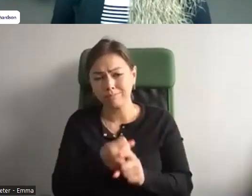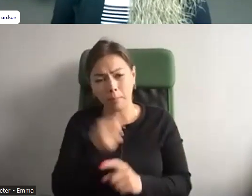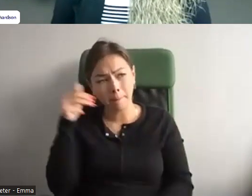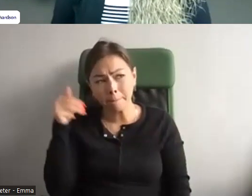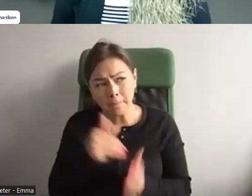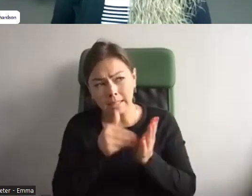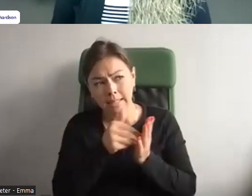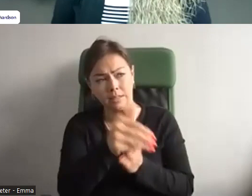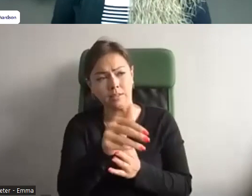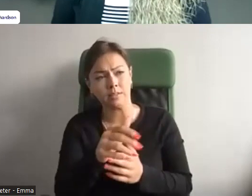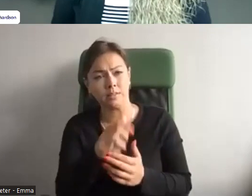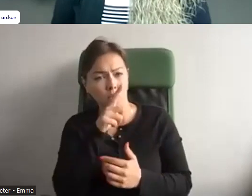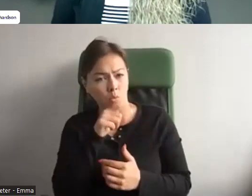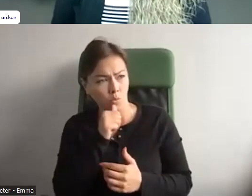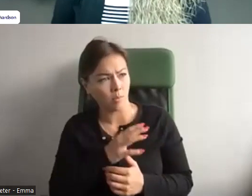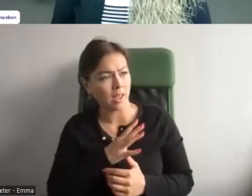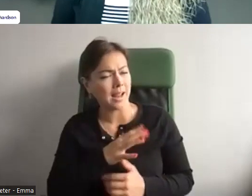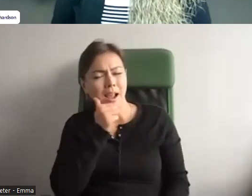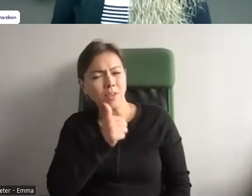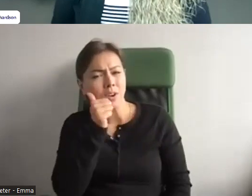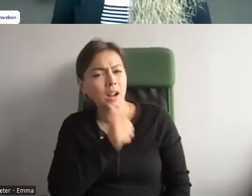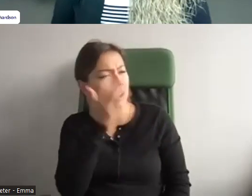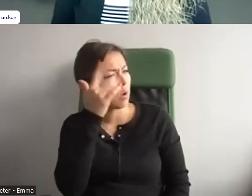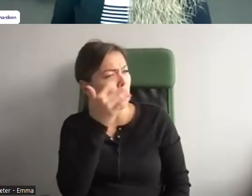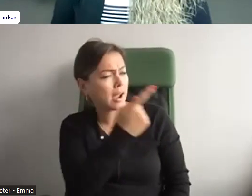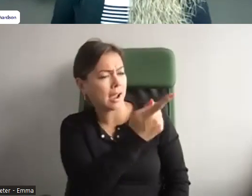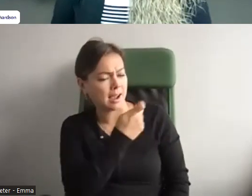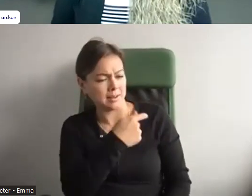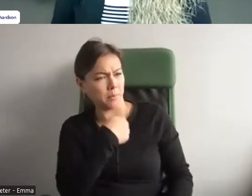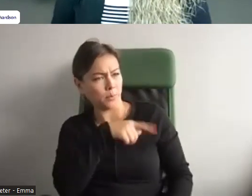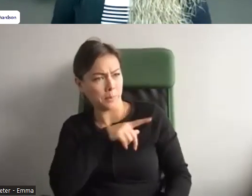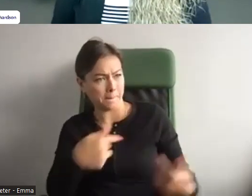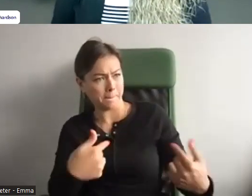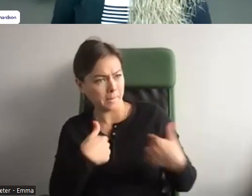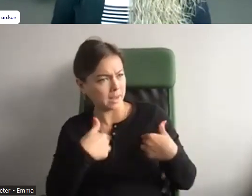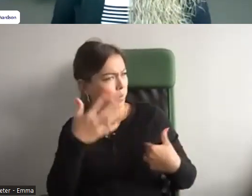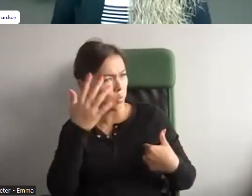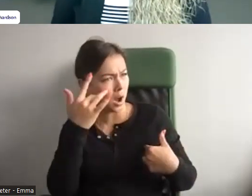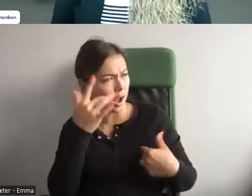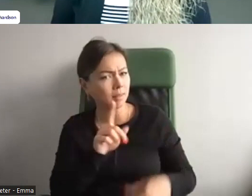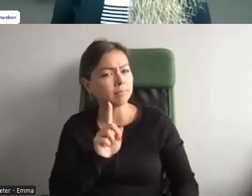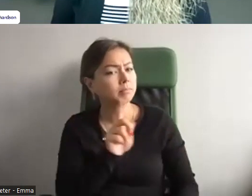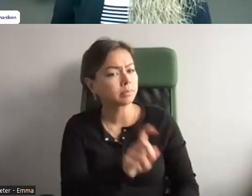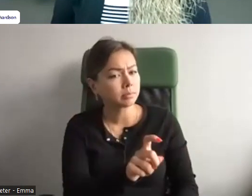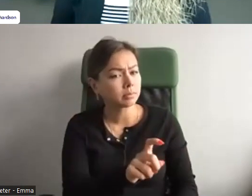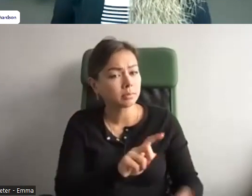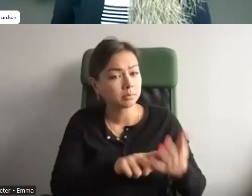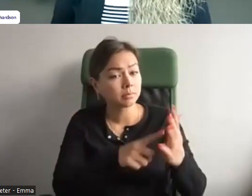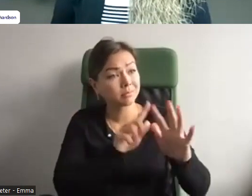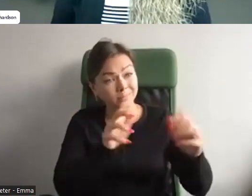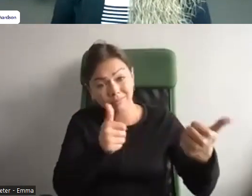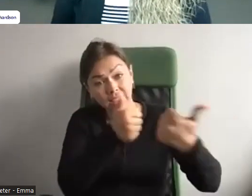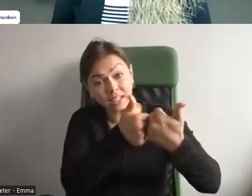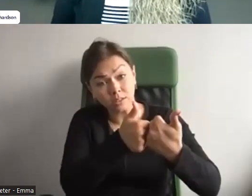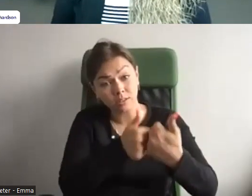Why would you make it personal about me? And throw the question back to the journalist to challenge their